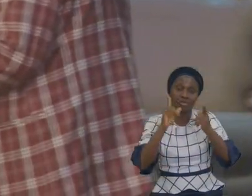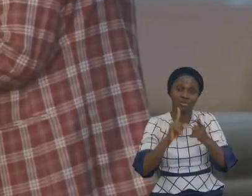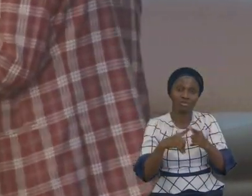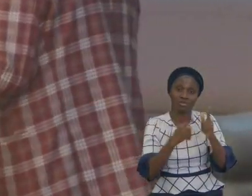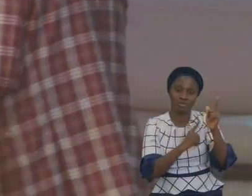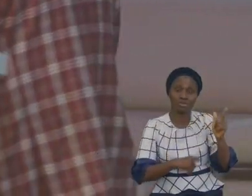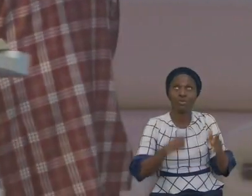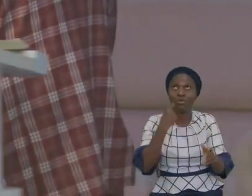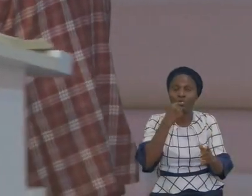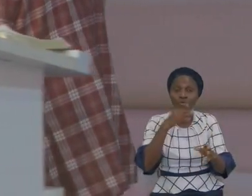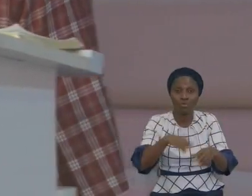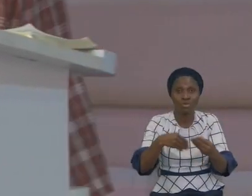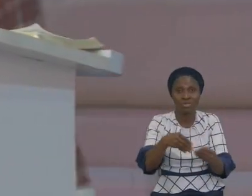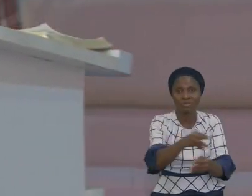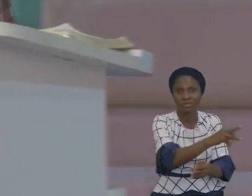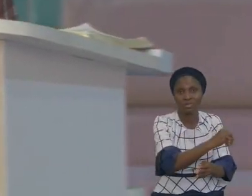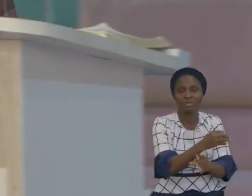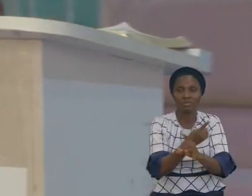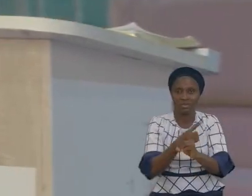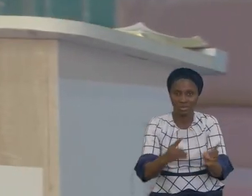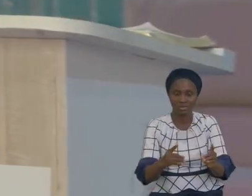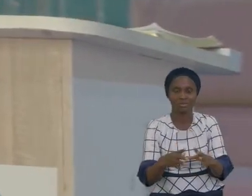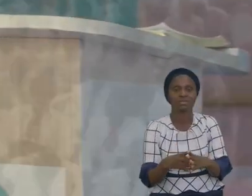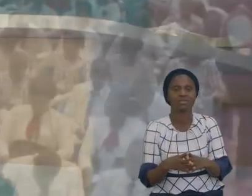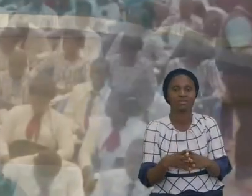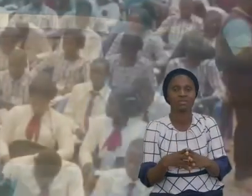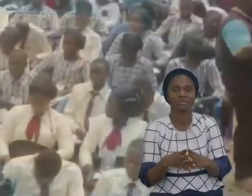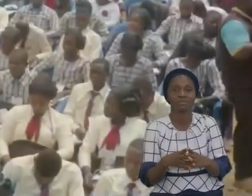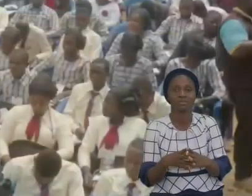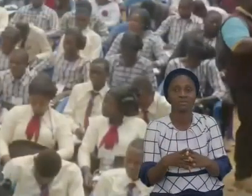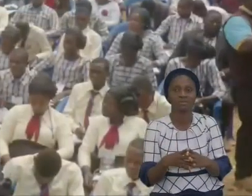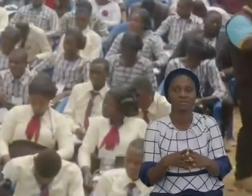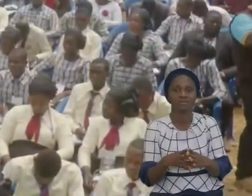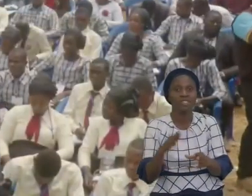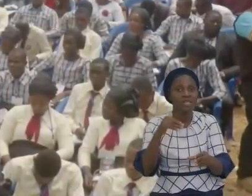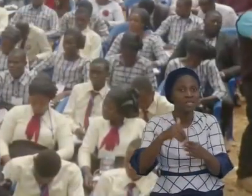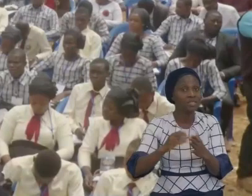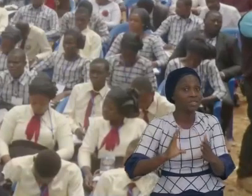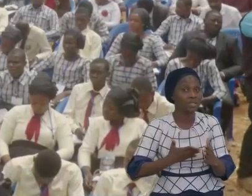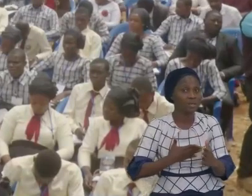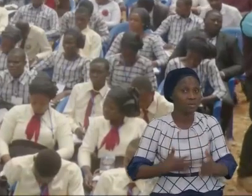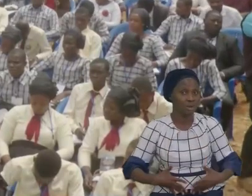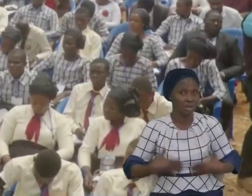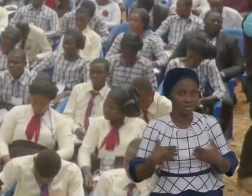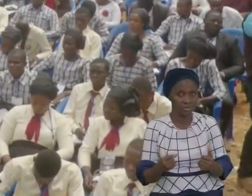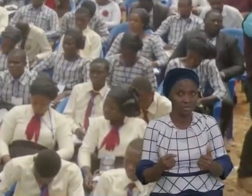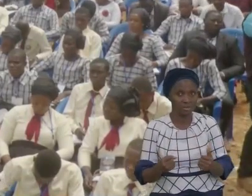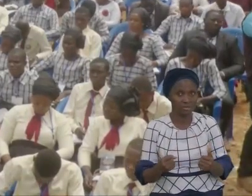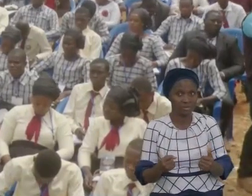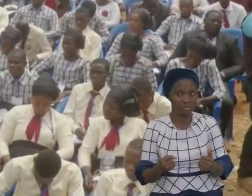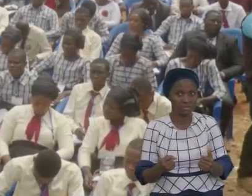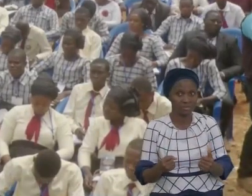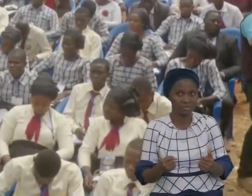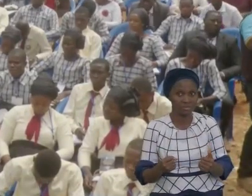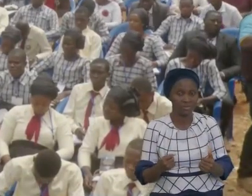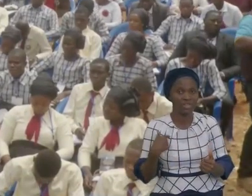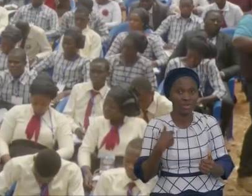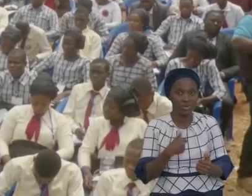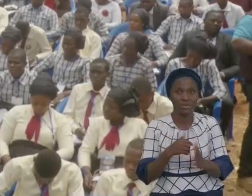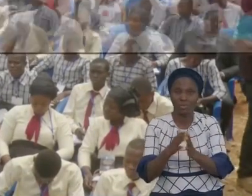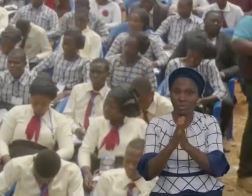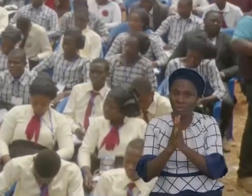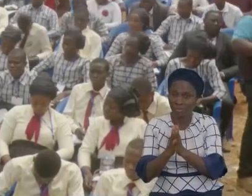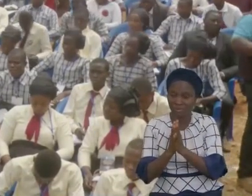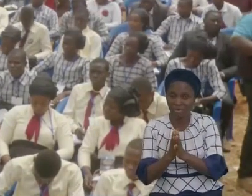In our lives, we go for prayer, we have deliverance, but there is